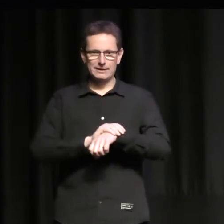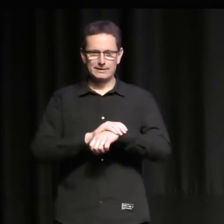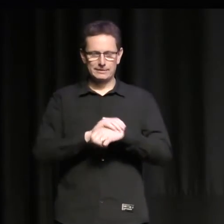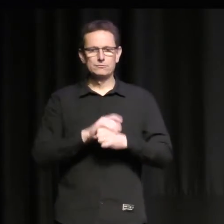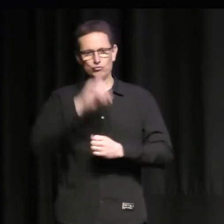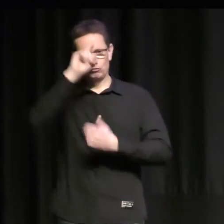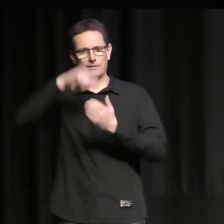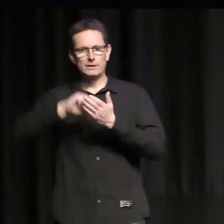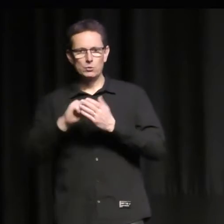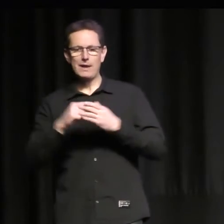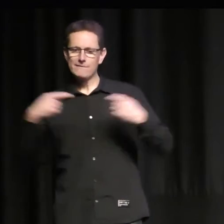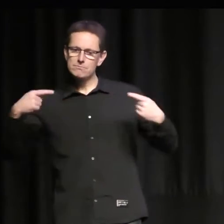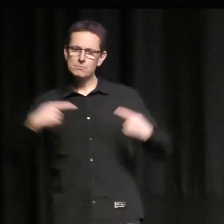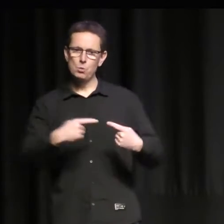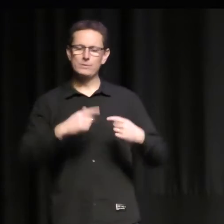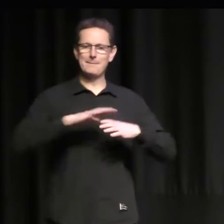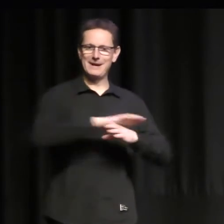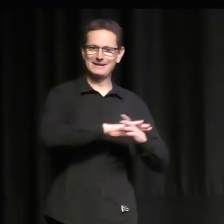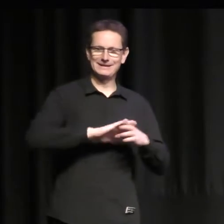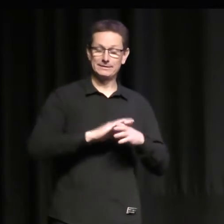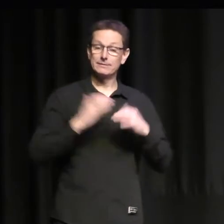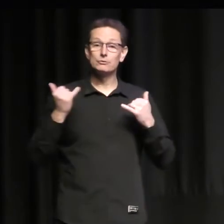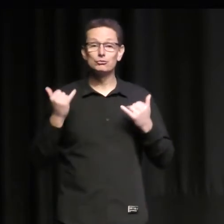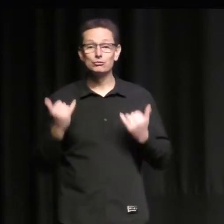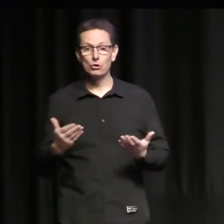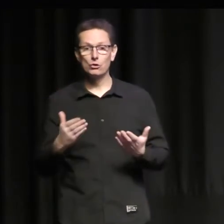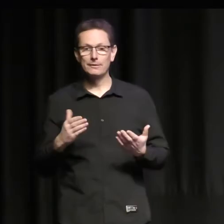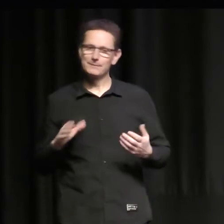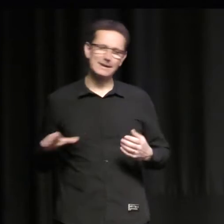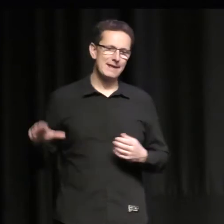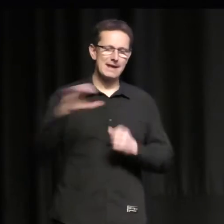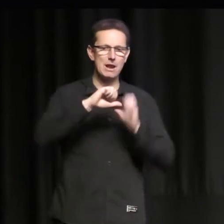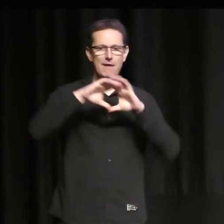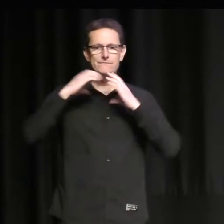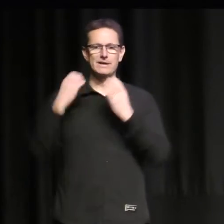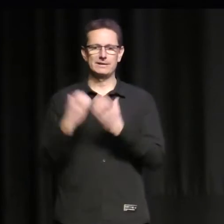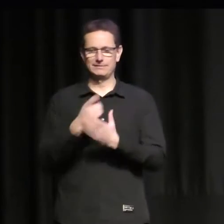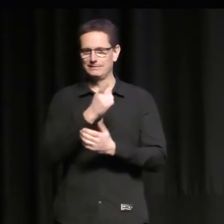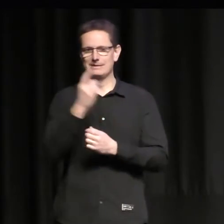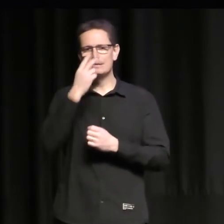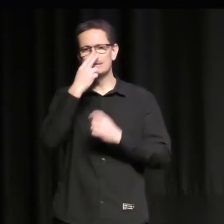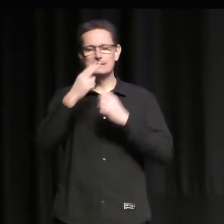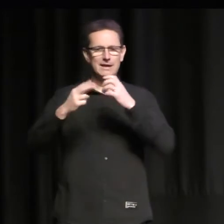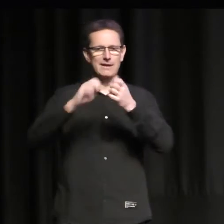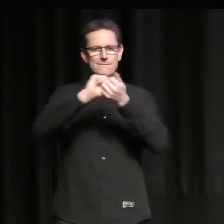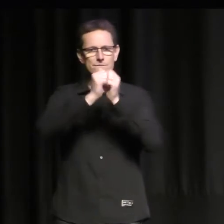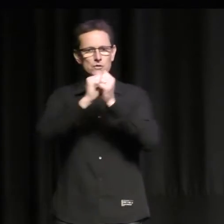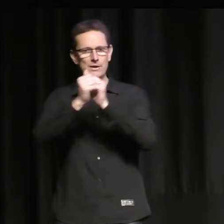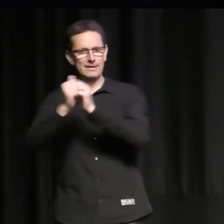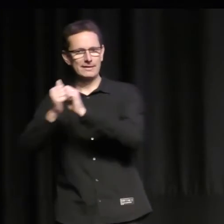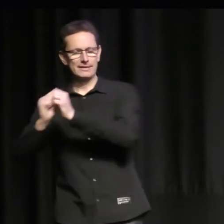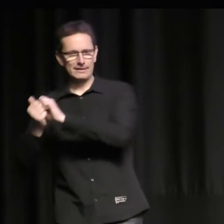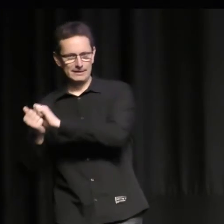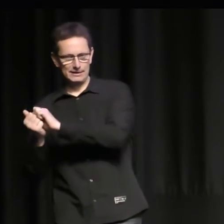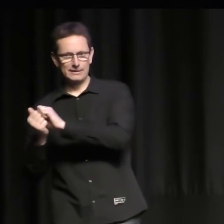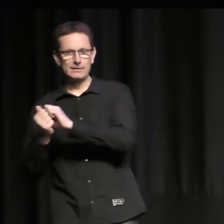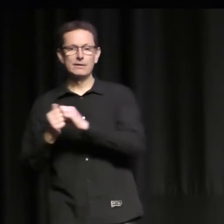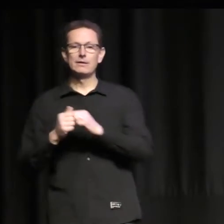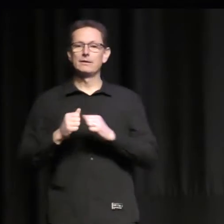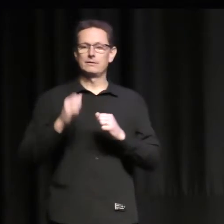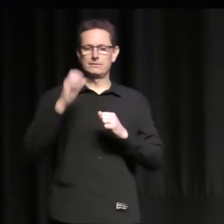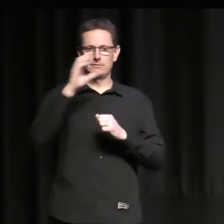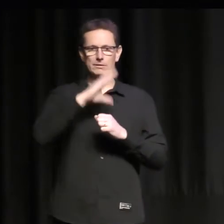the market. Today, every part of the world, you're seeing a commodification of education in which